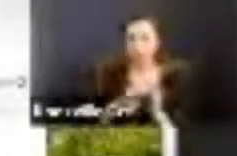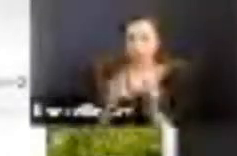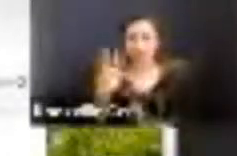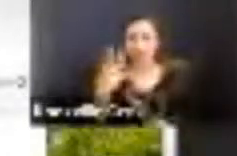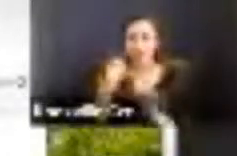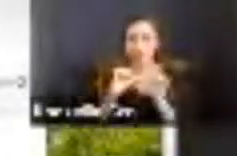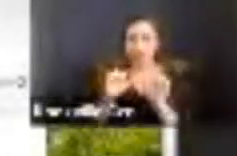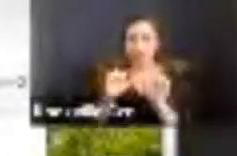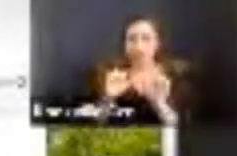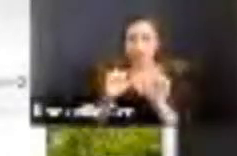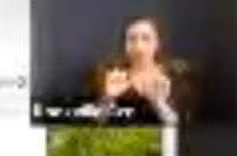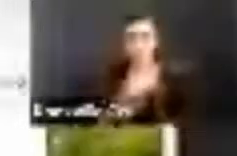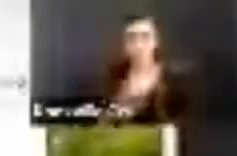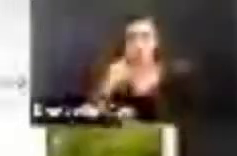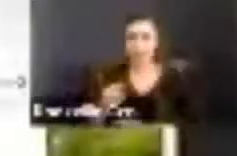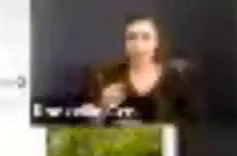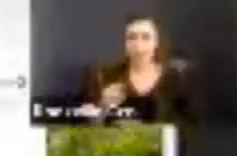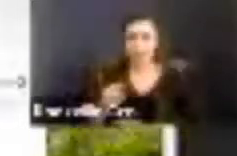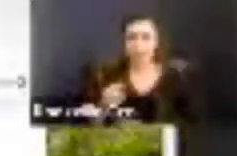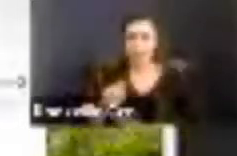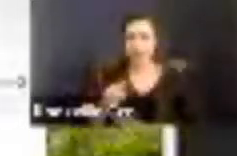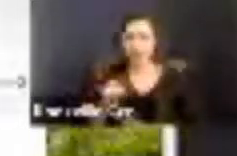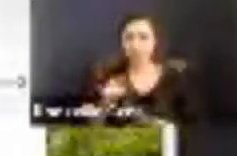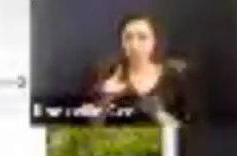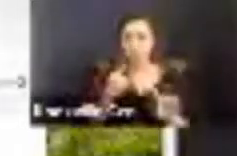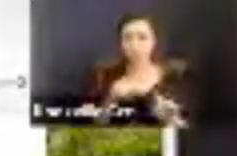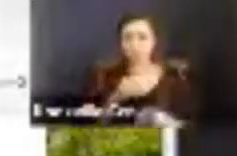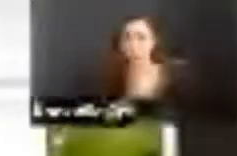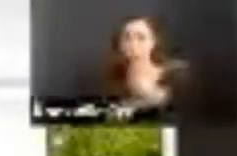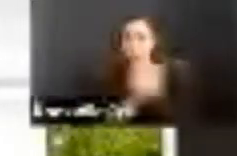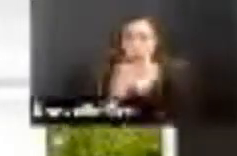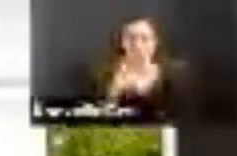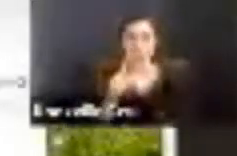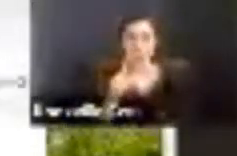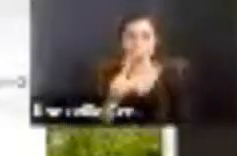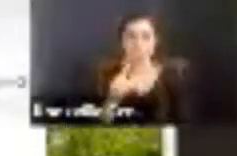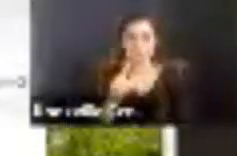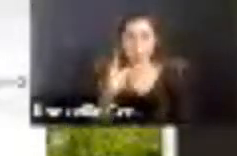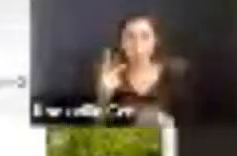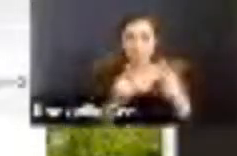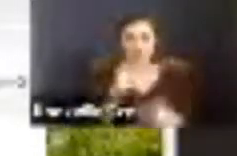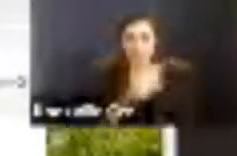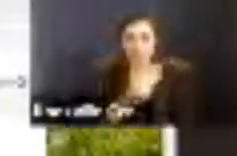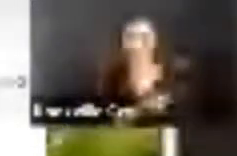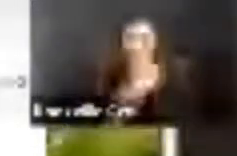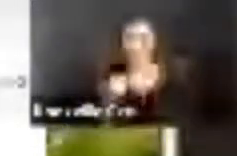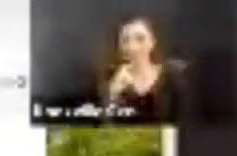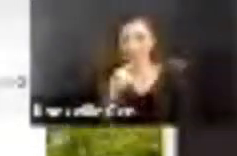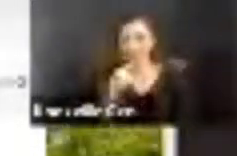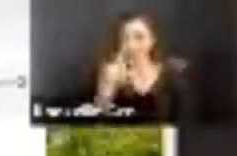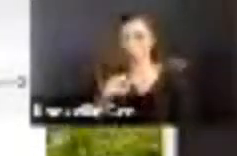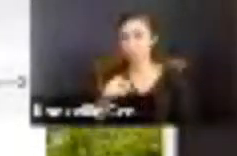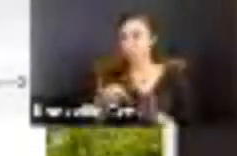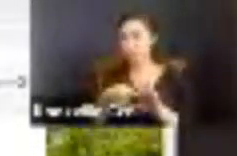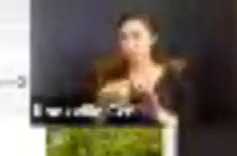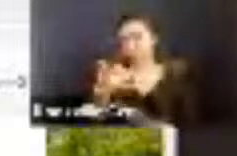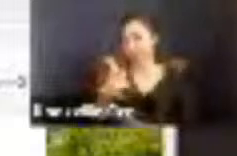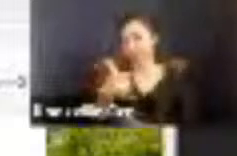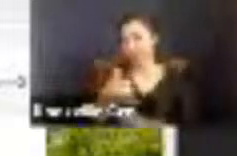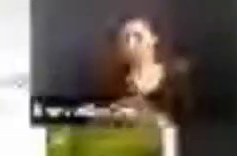flags for ventilated patients. After speaking with our hospital partners, they stated their benchmark should be represented as